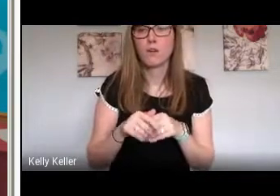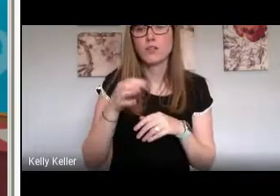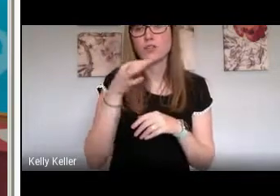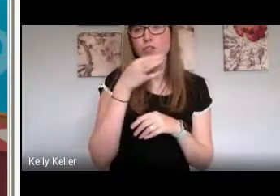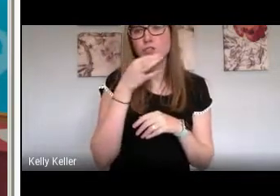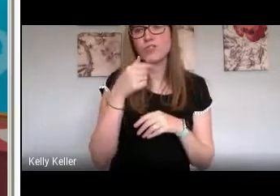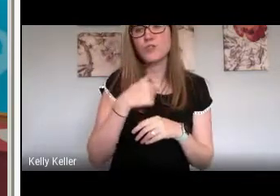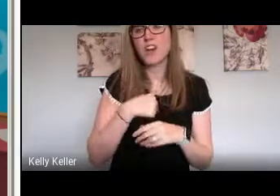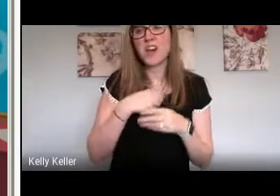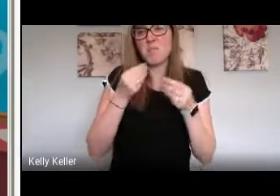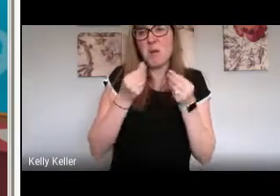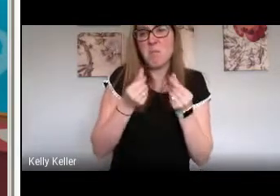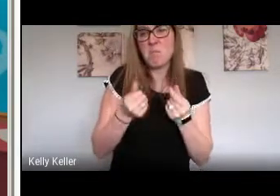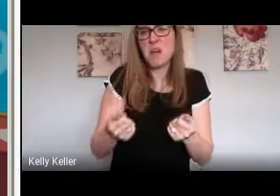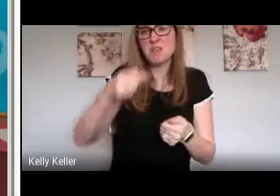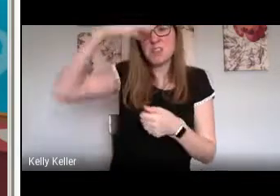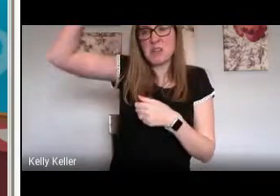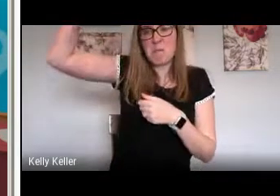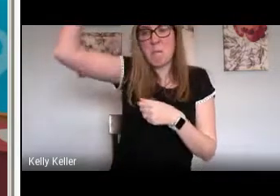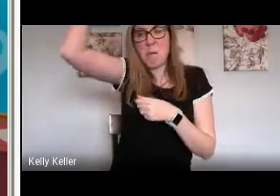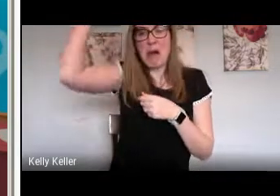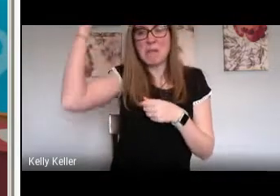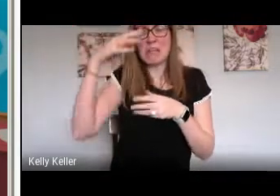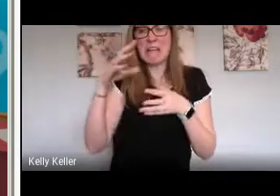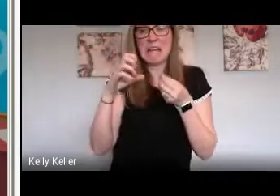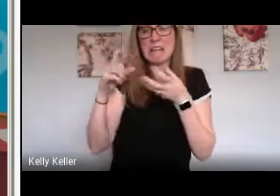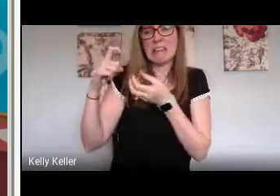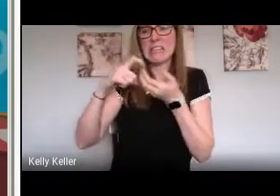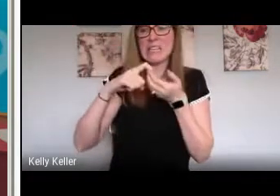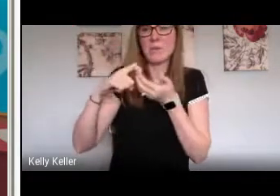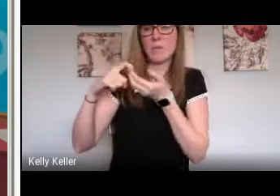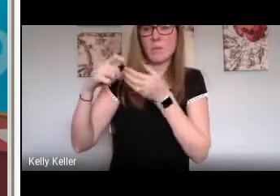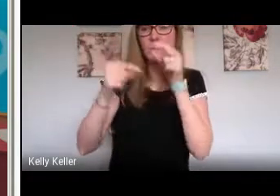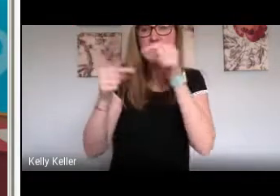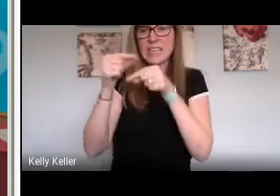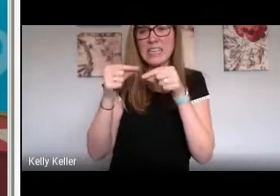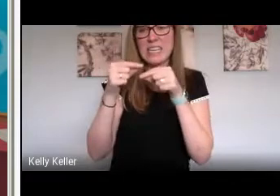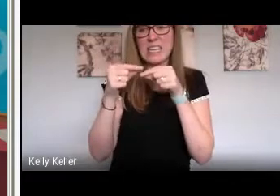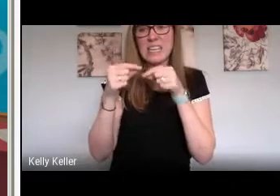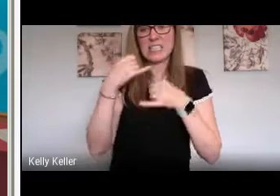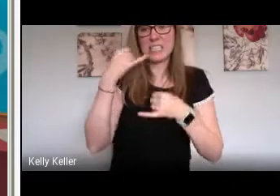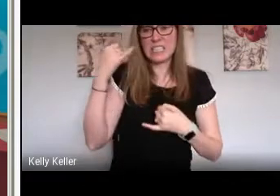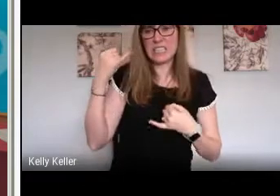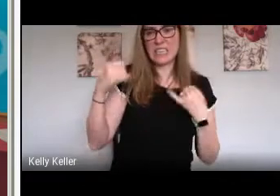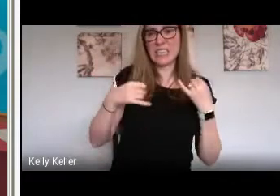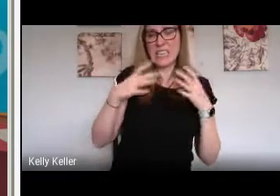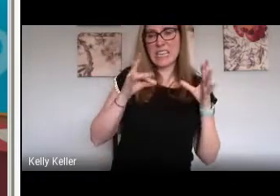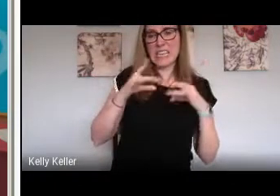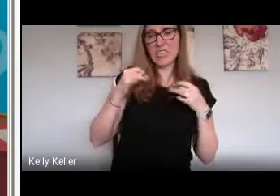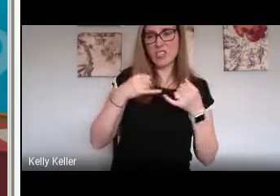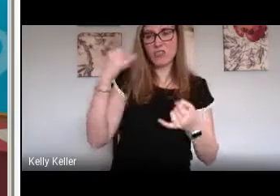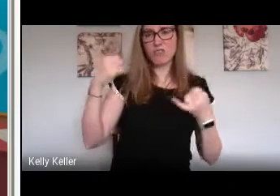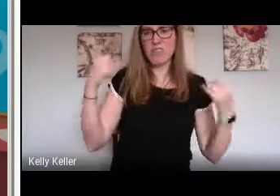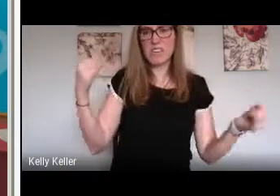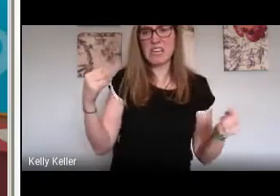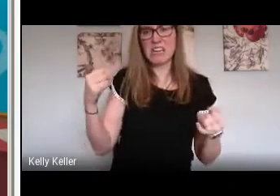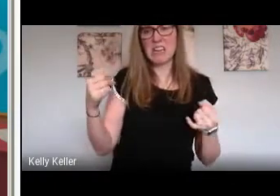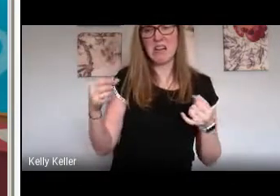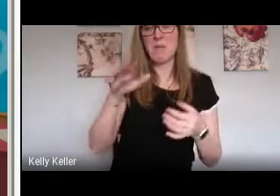soon soon I'm a melted mummy clicky breaky clingy